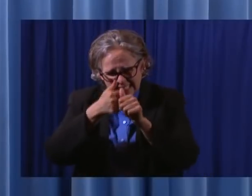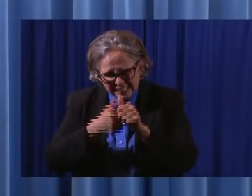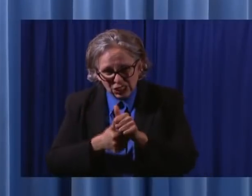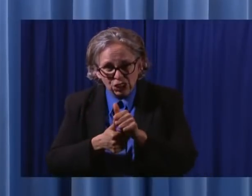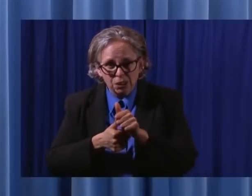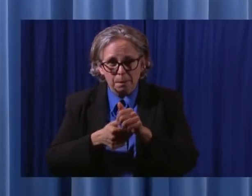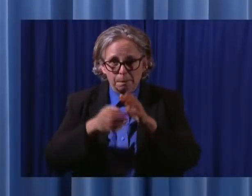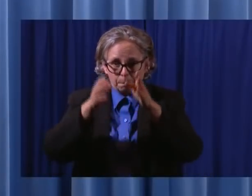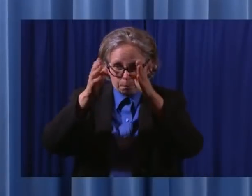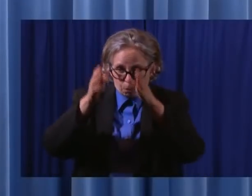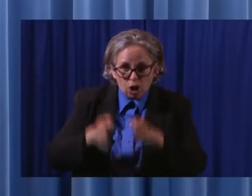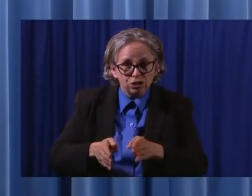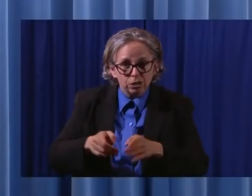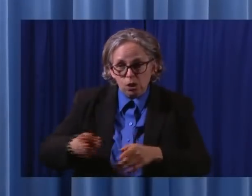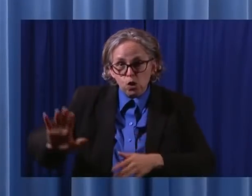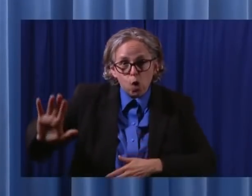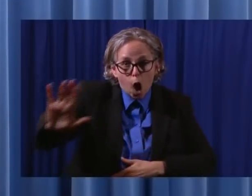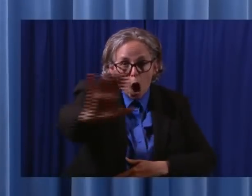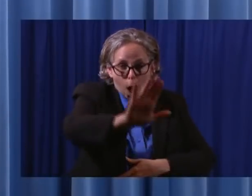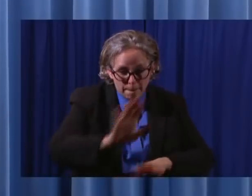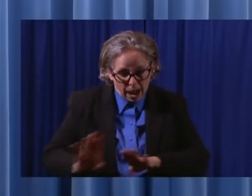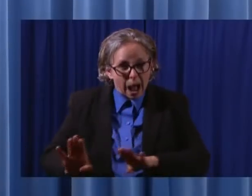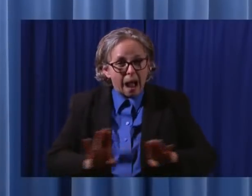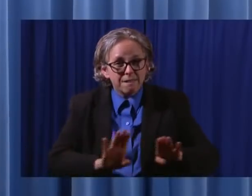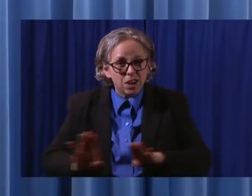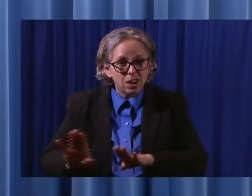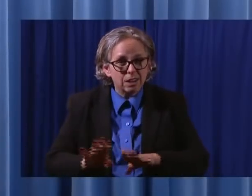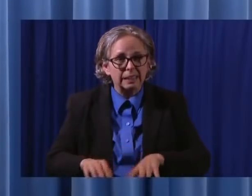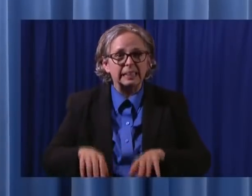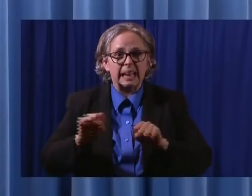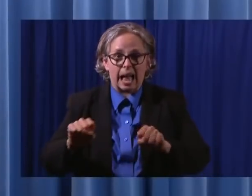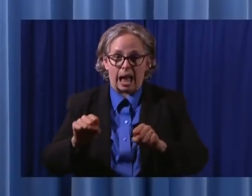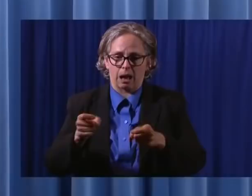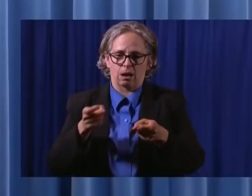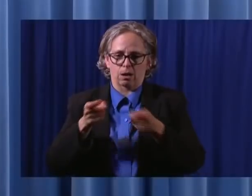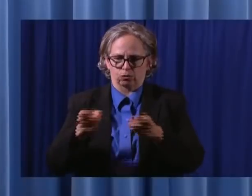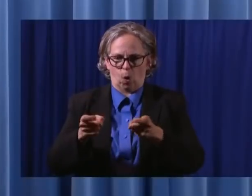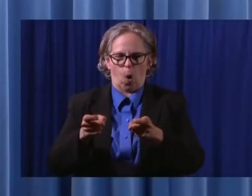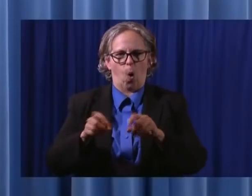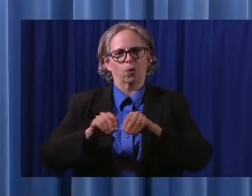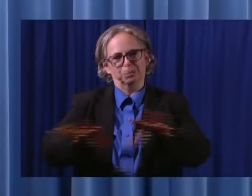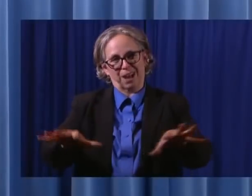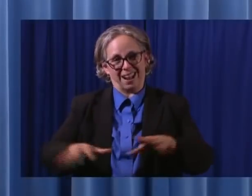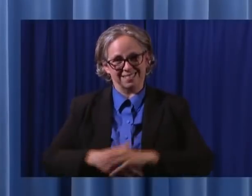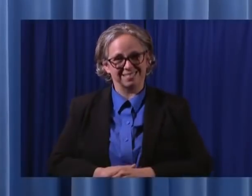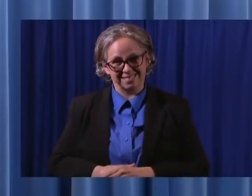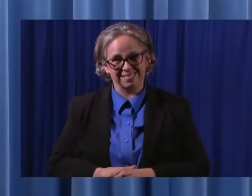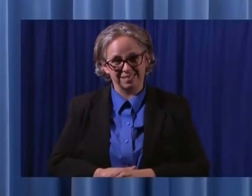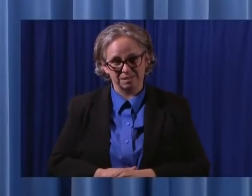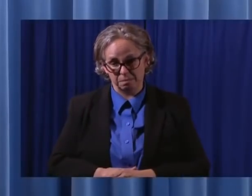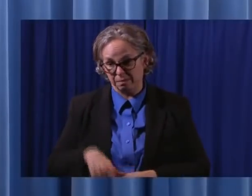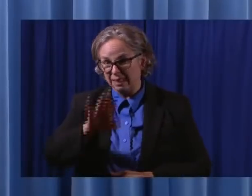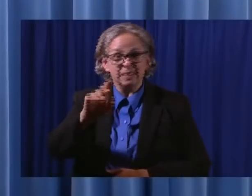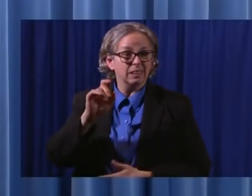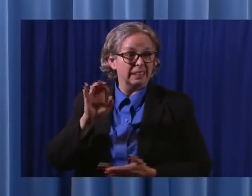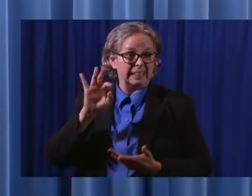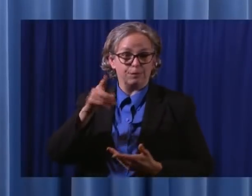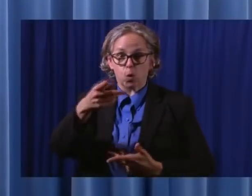will get dealt with. So when people go to a bar, there's enough restrictions